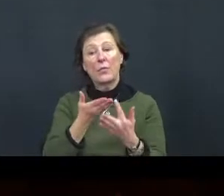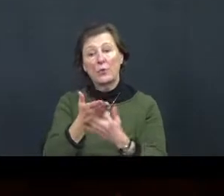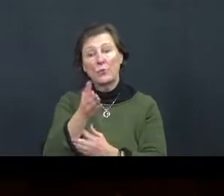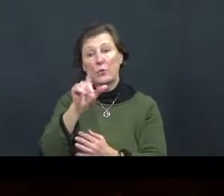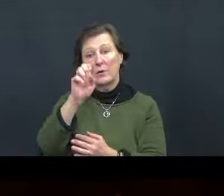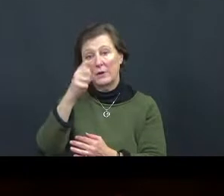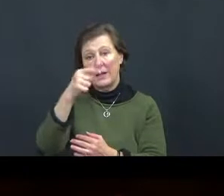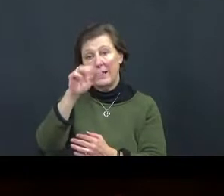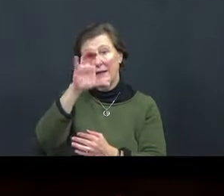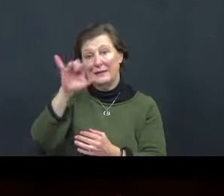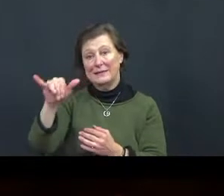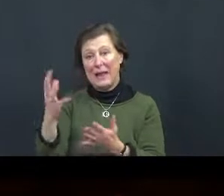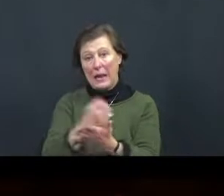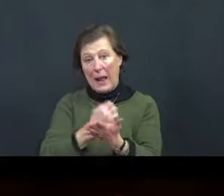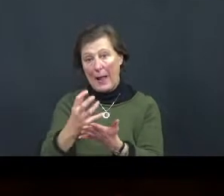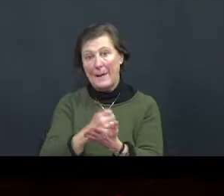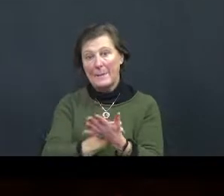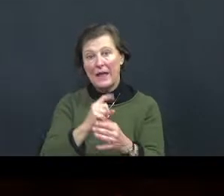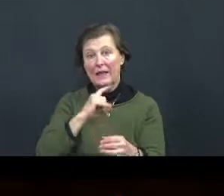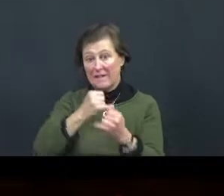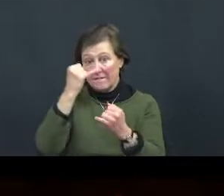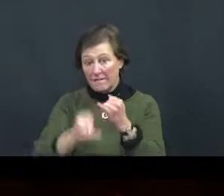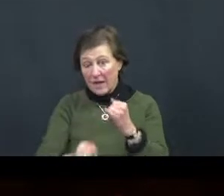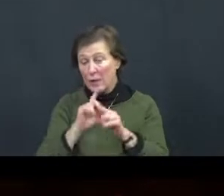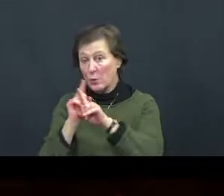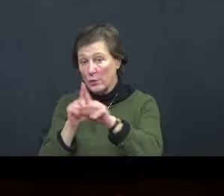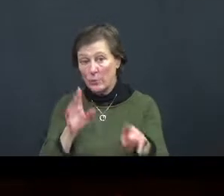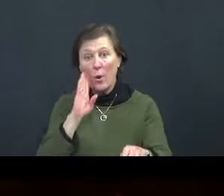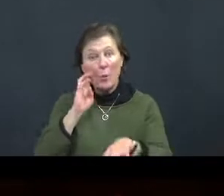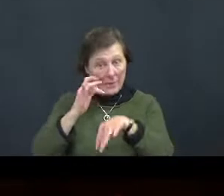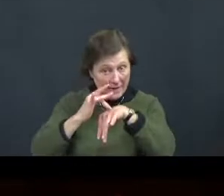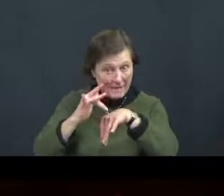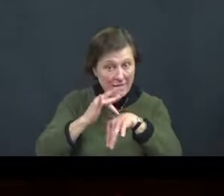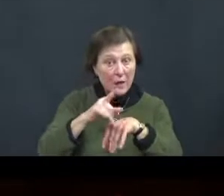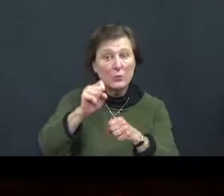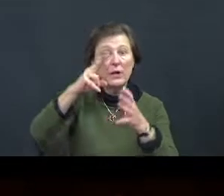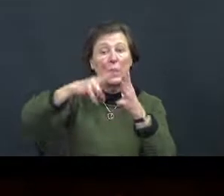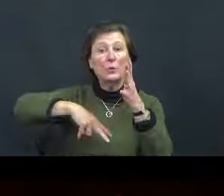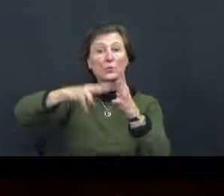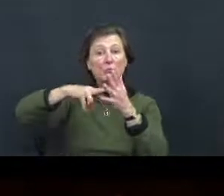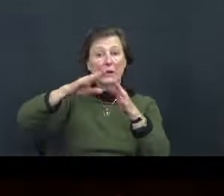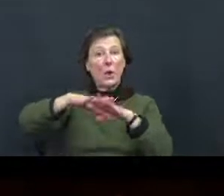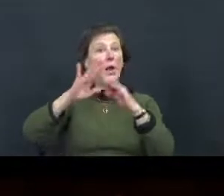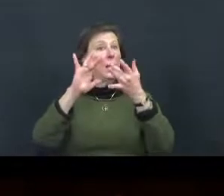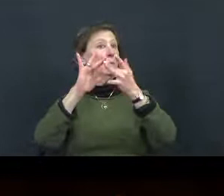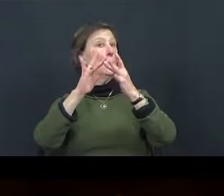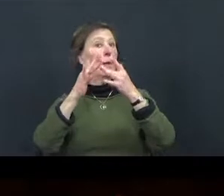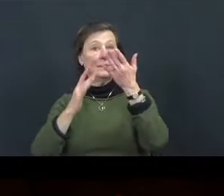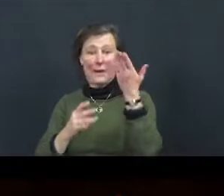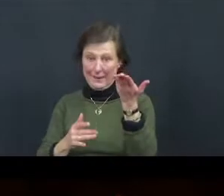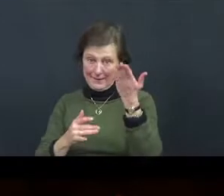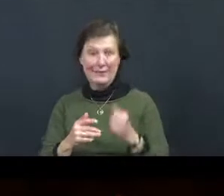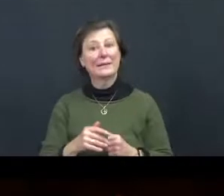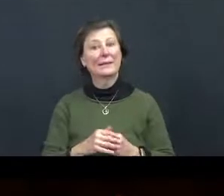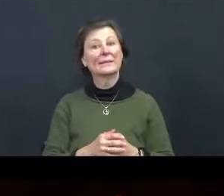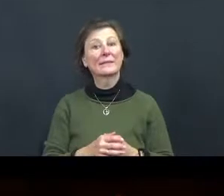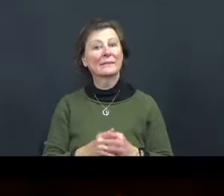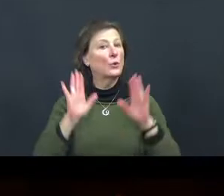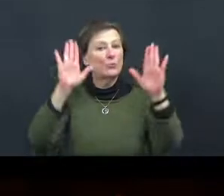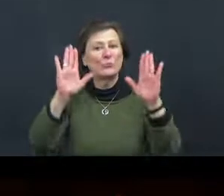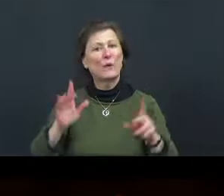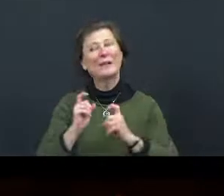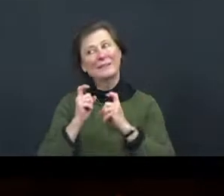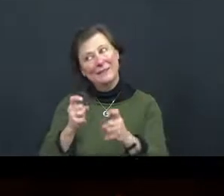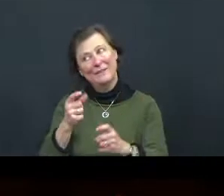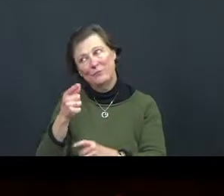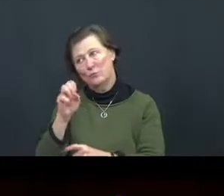campaign, and the final report is going to be available where you can read about it. You can read about it on our website, in fact. It's a great gift,